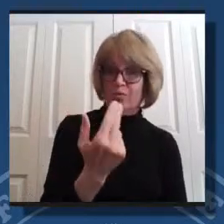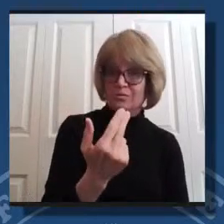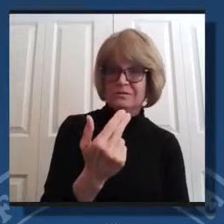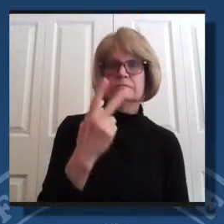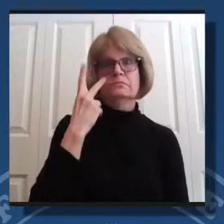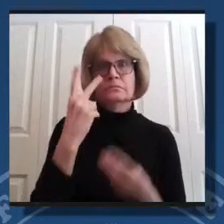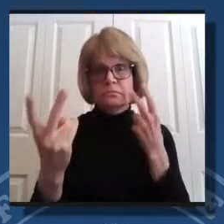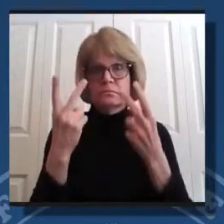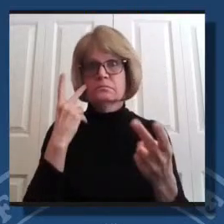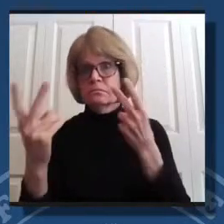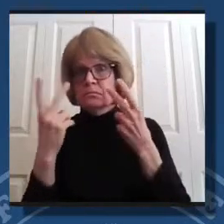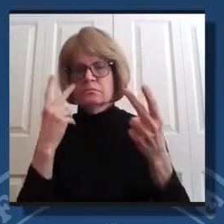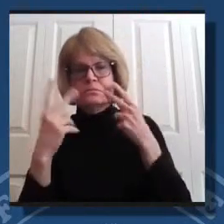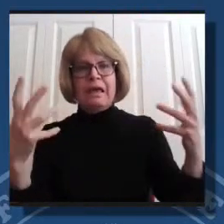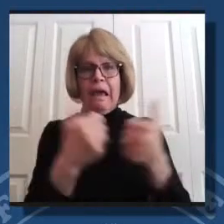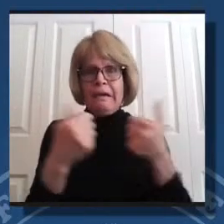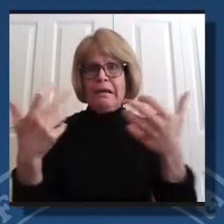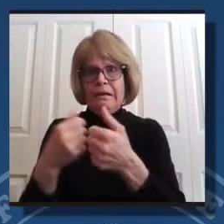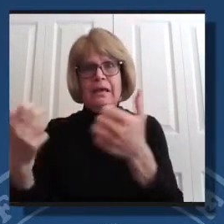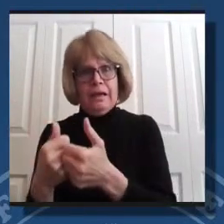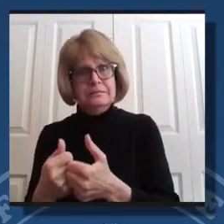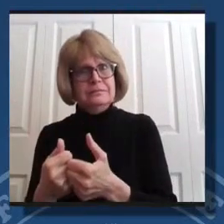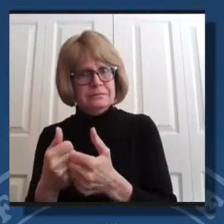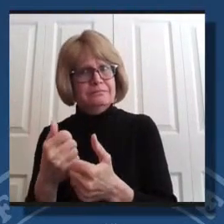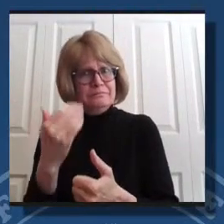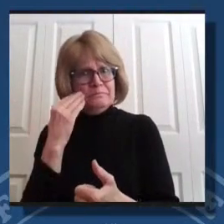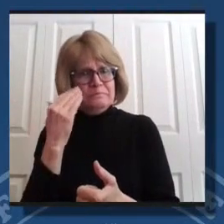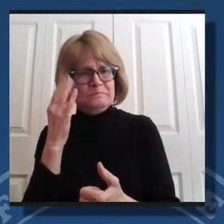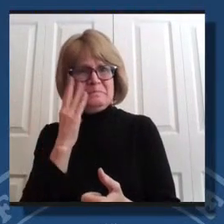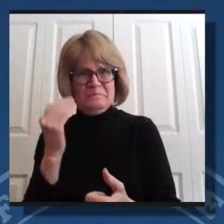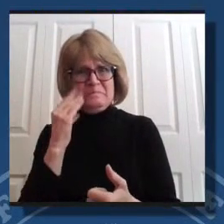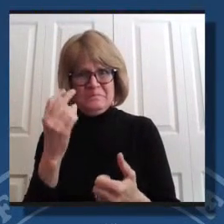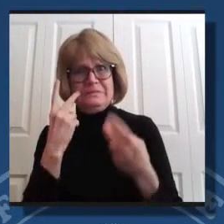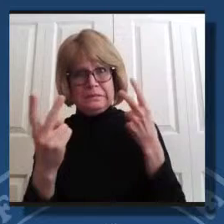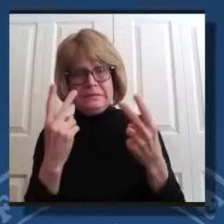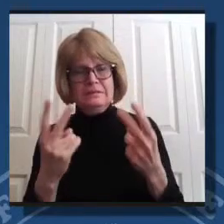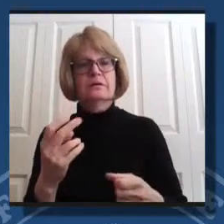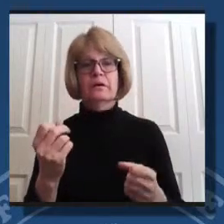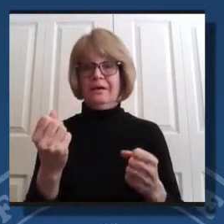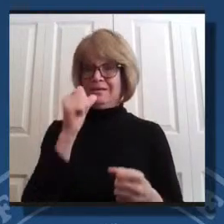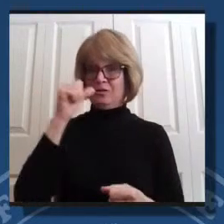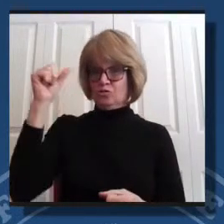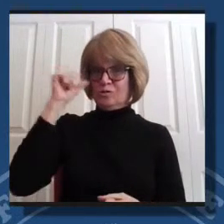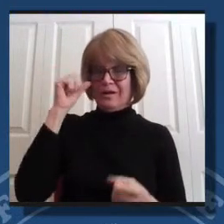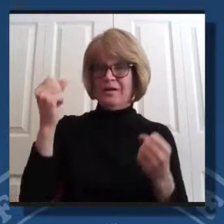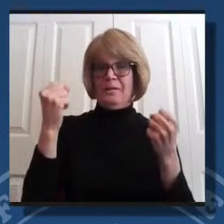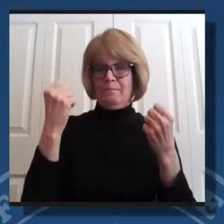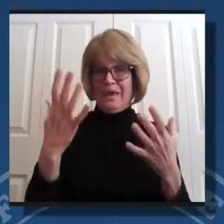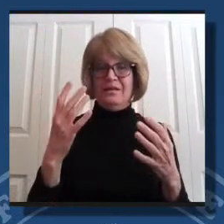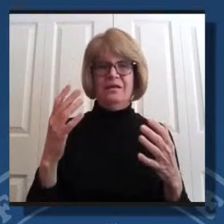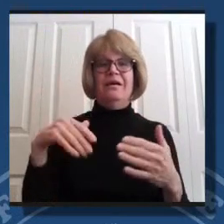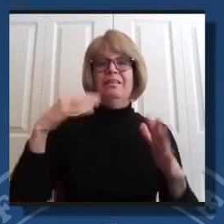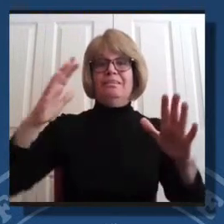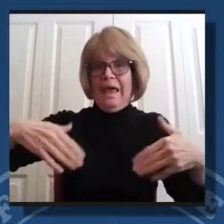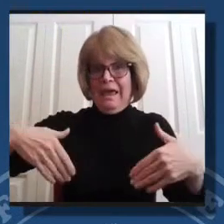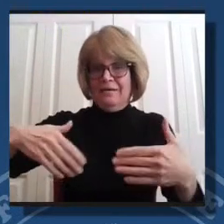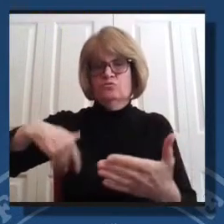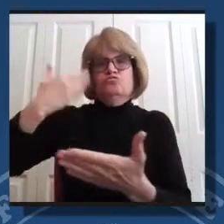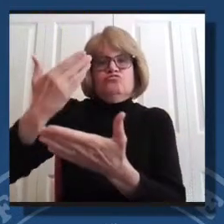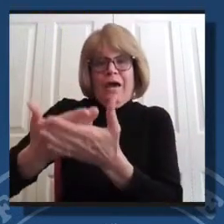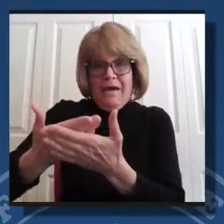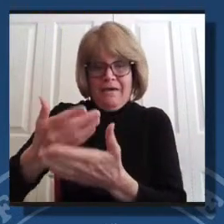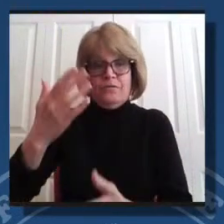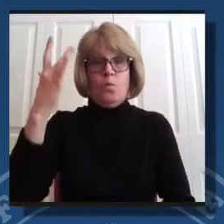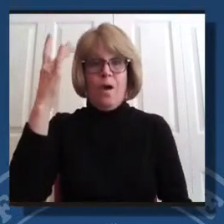accidents. Just yesterday, many of us in the General Assembly were late to perform our duties because